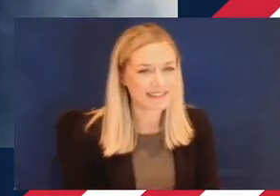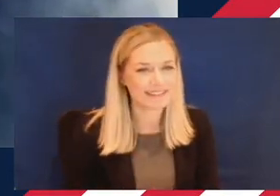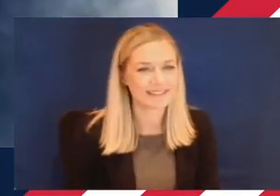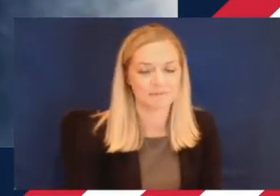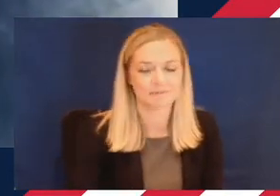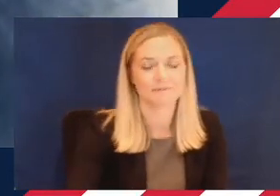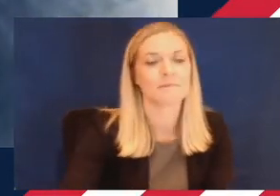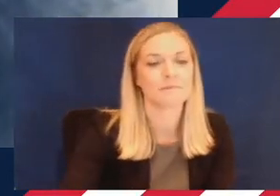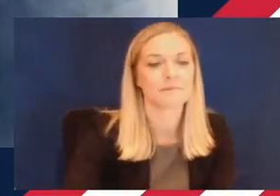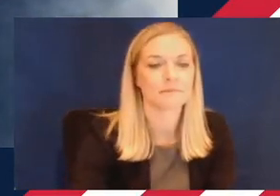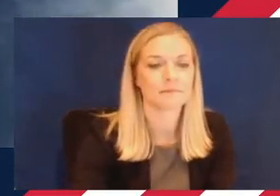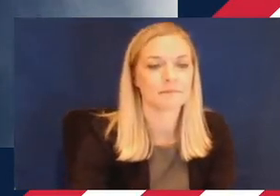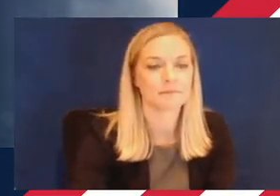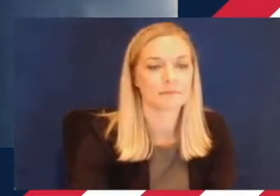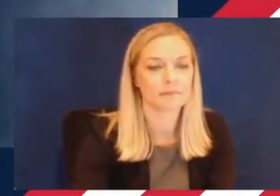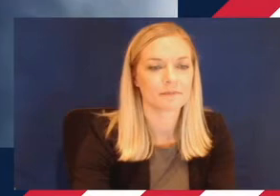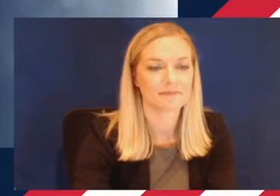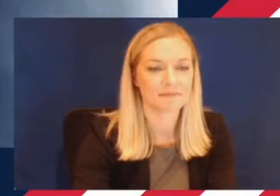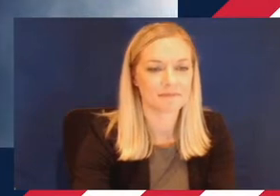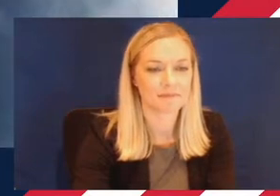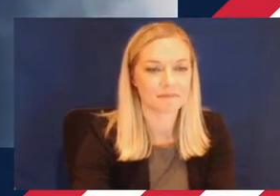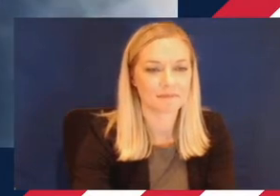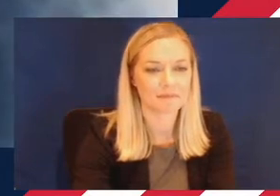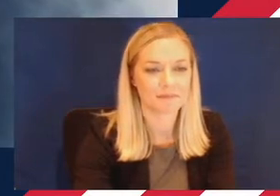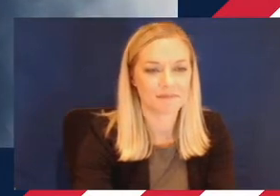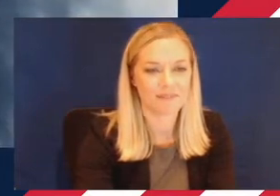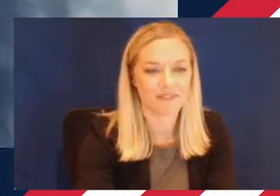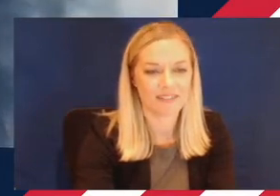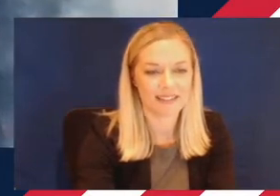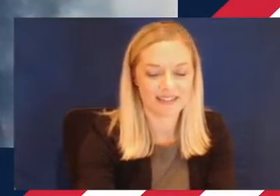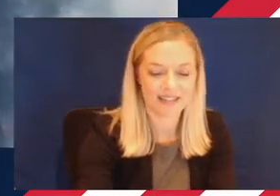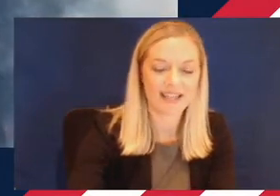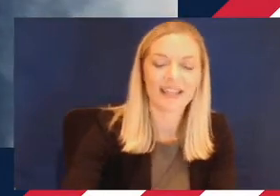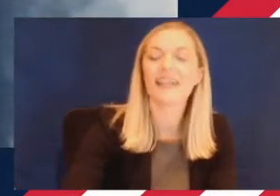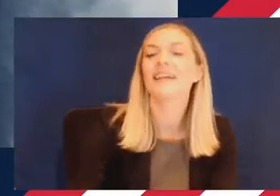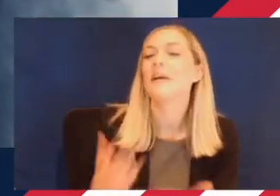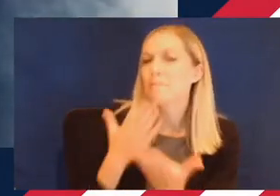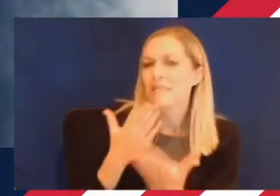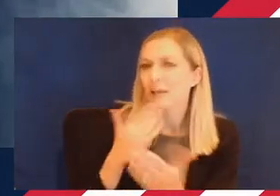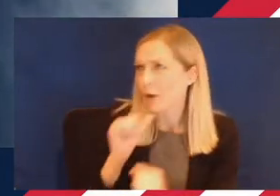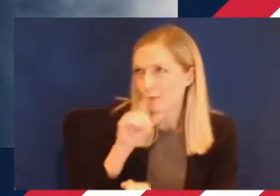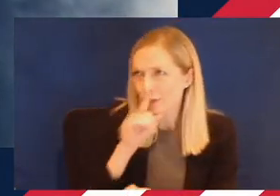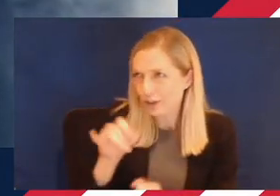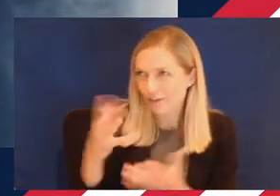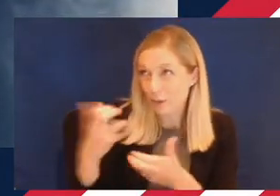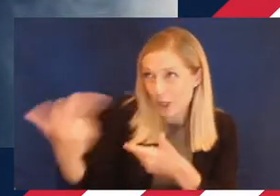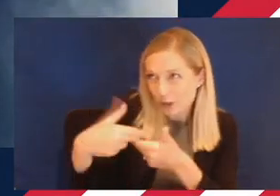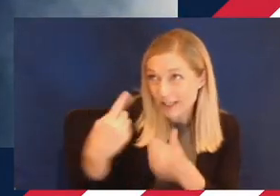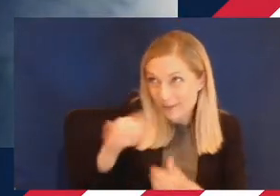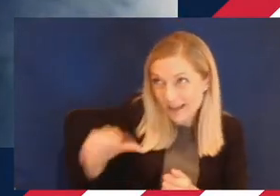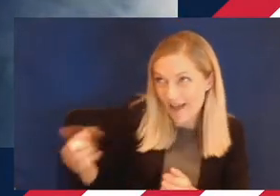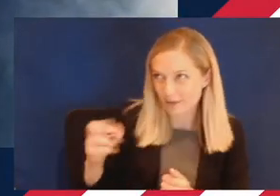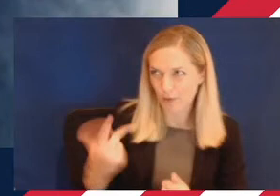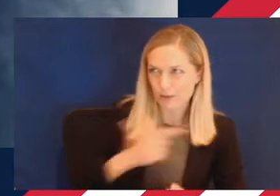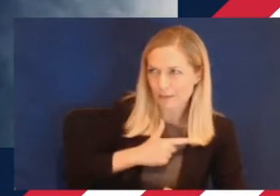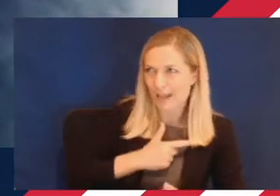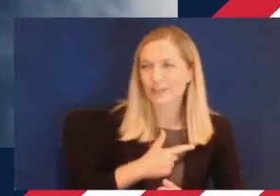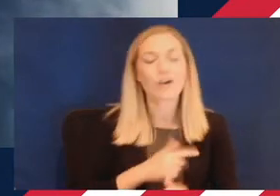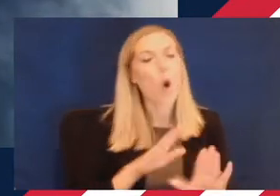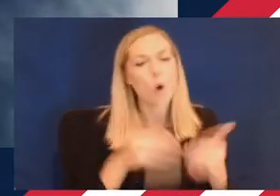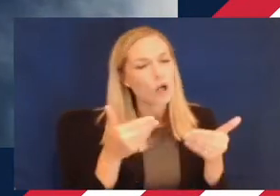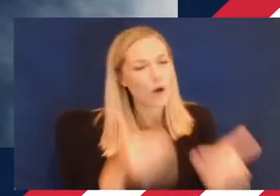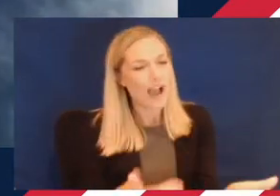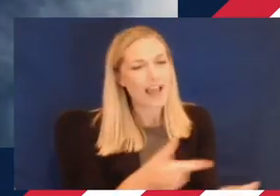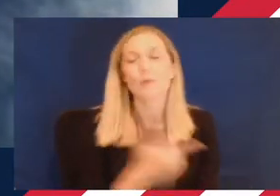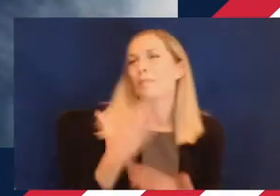But you can go ahead. Okay, thank you. I wasn't sure if you wanted to bring somebody else in or not. Okay. Well, thank you for having me. I'm very honored